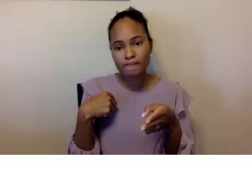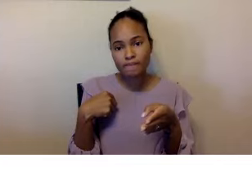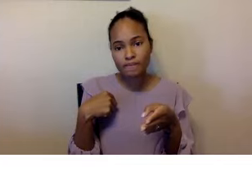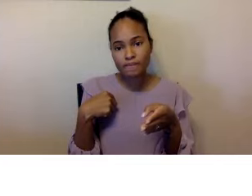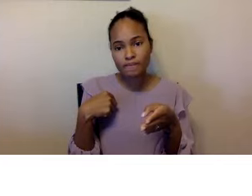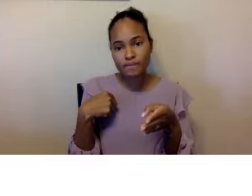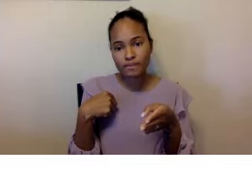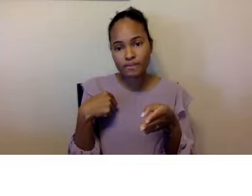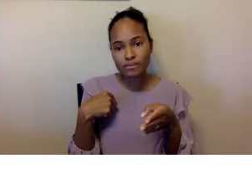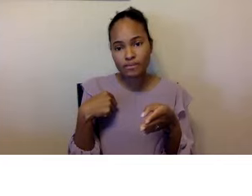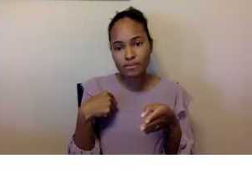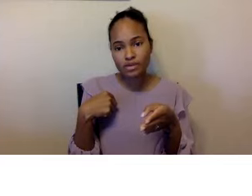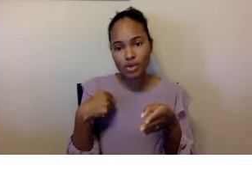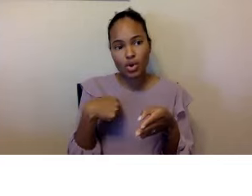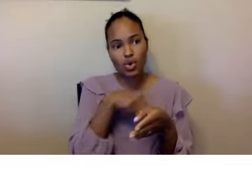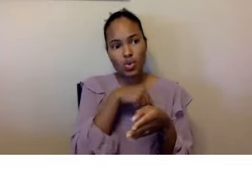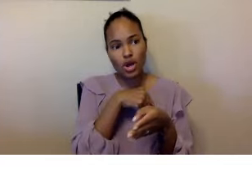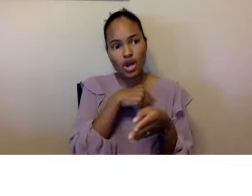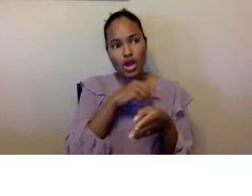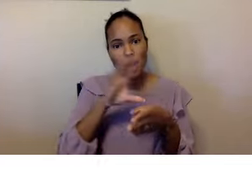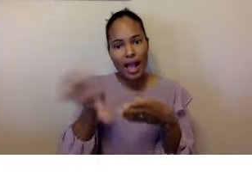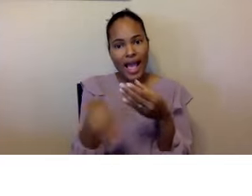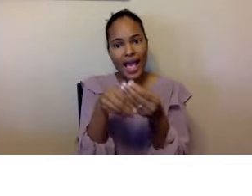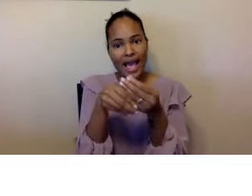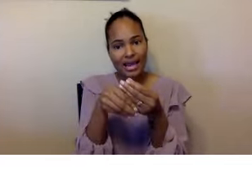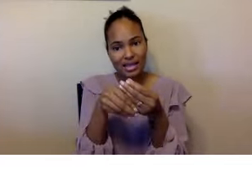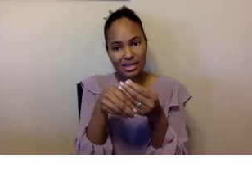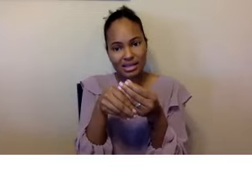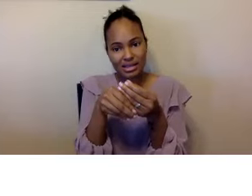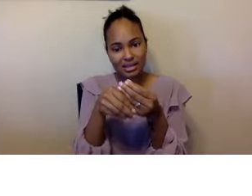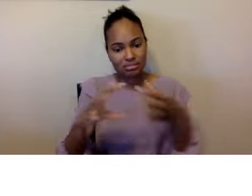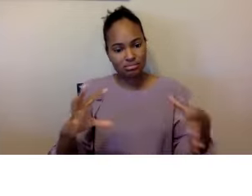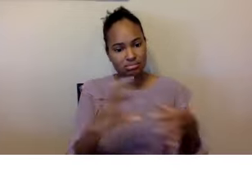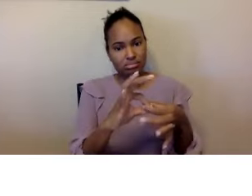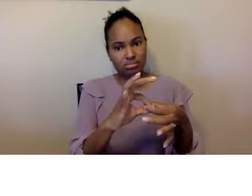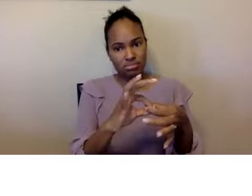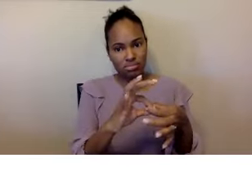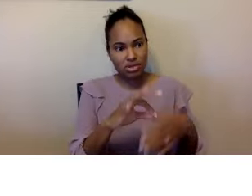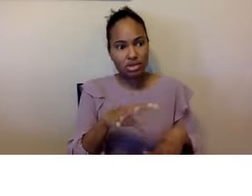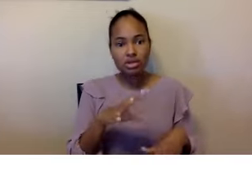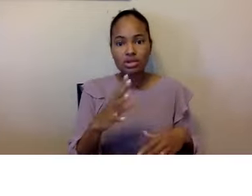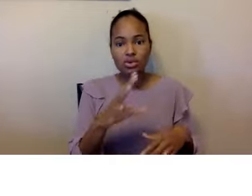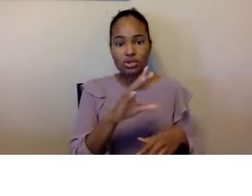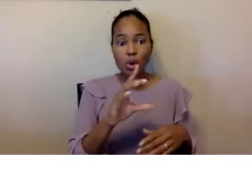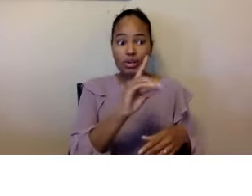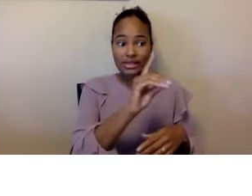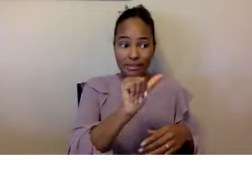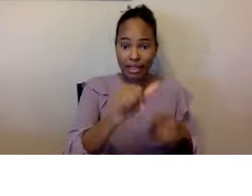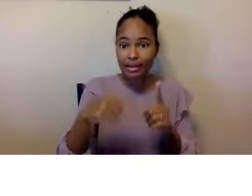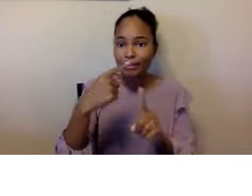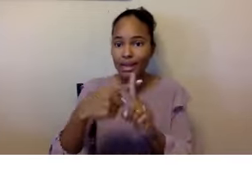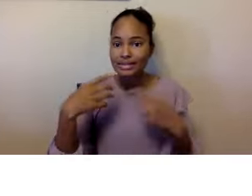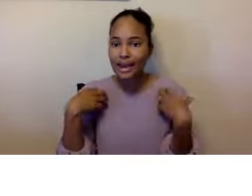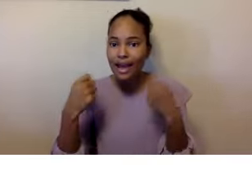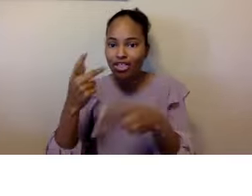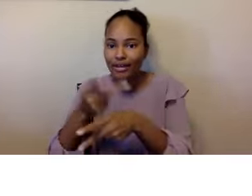more to disability also. We connecting disability to other things also. We connecting disability to healthcare,